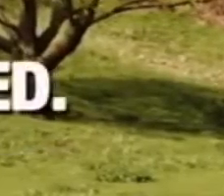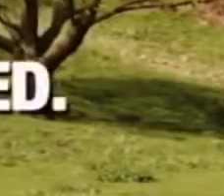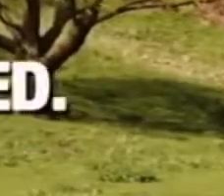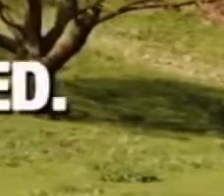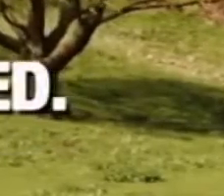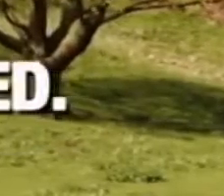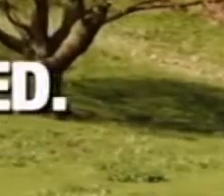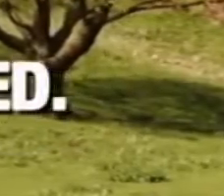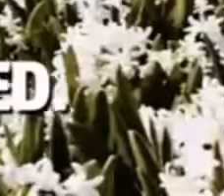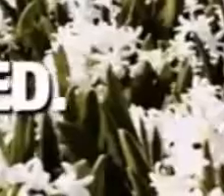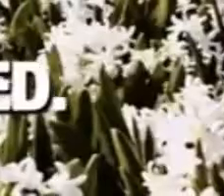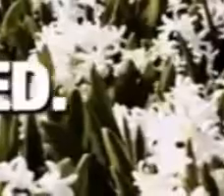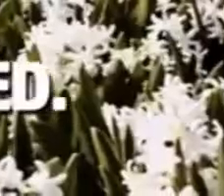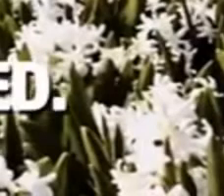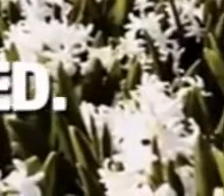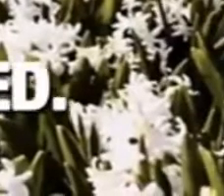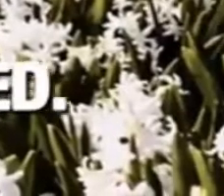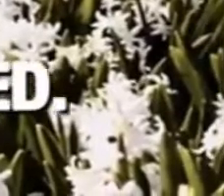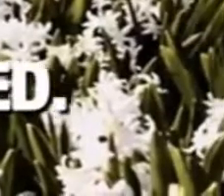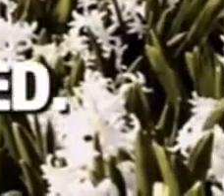To you, in you, Jesus, I'm